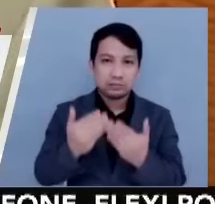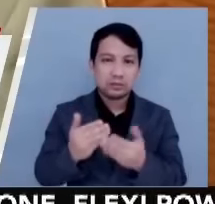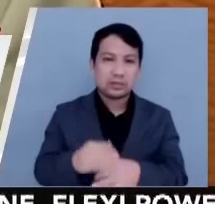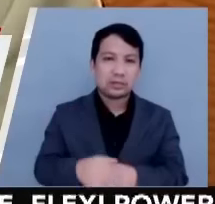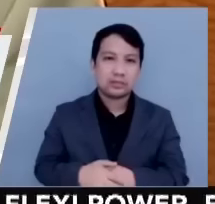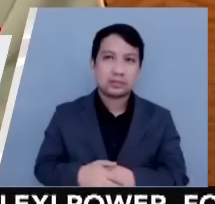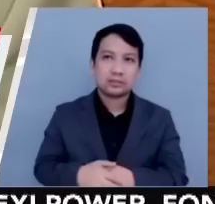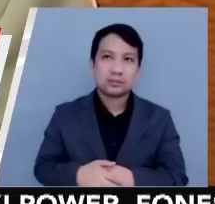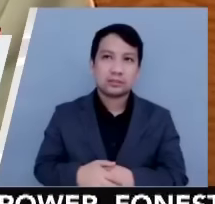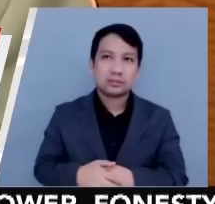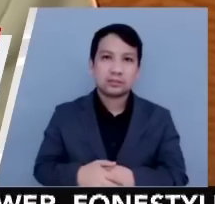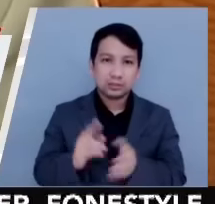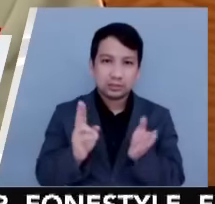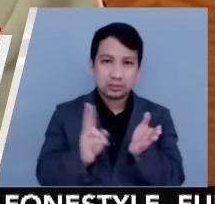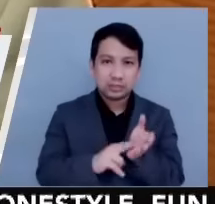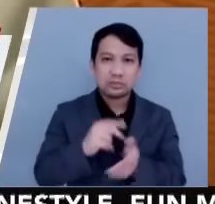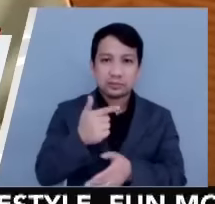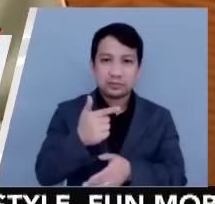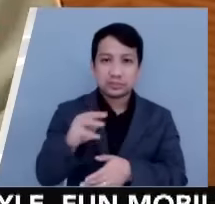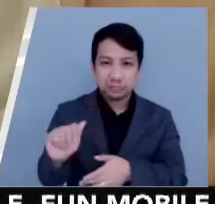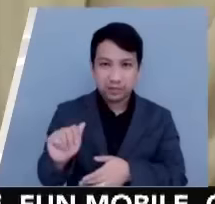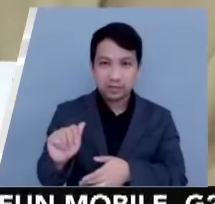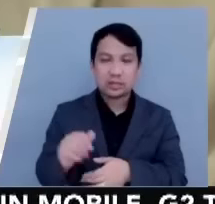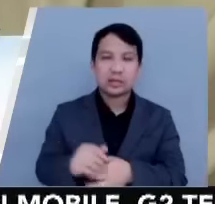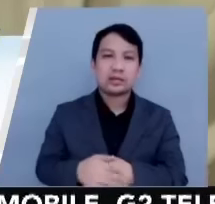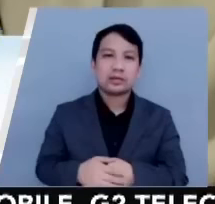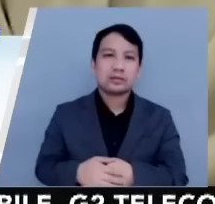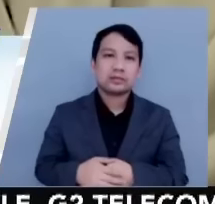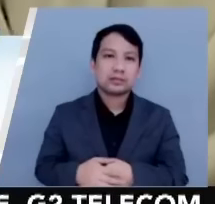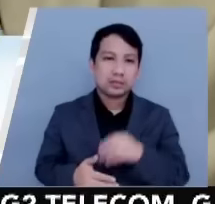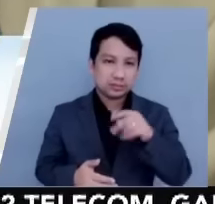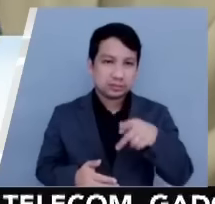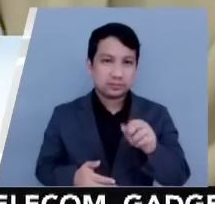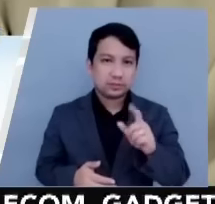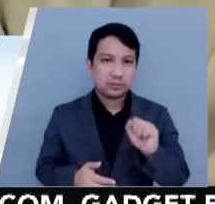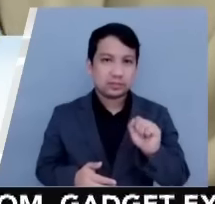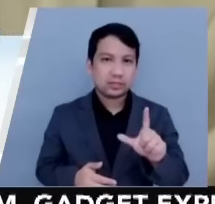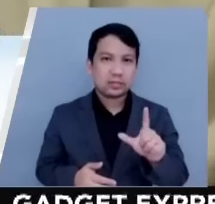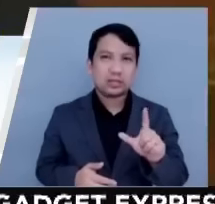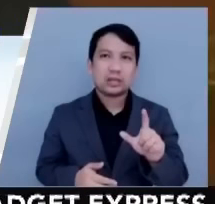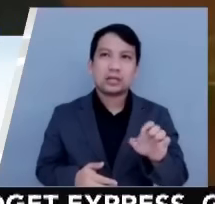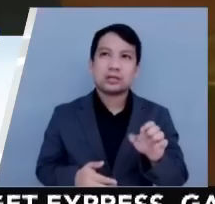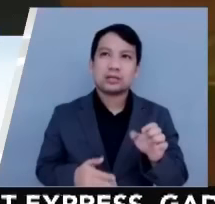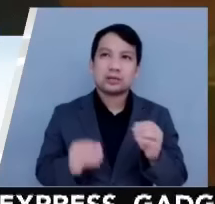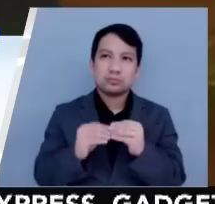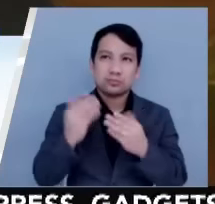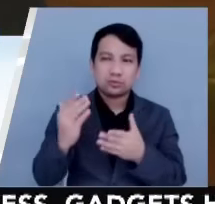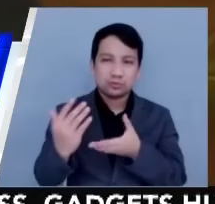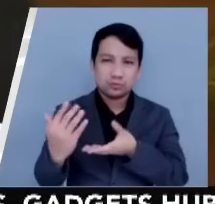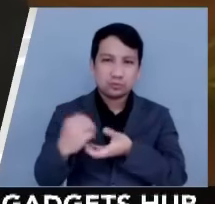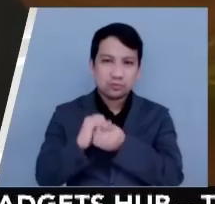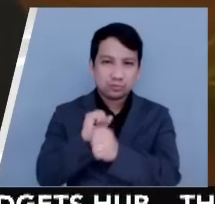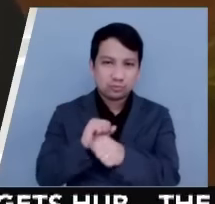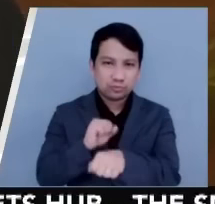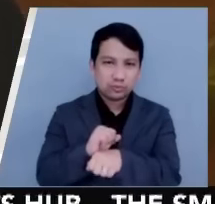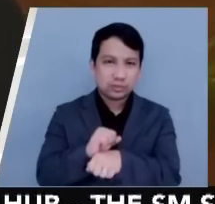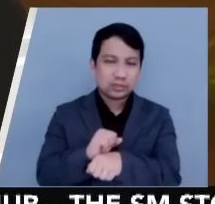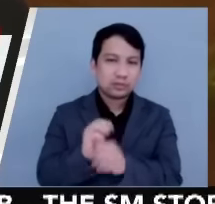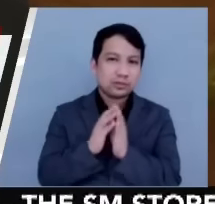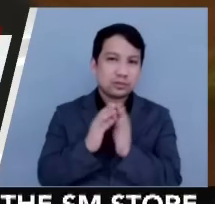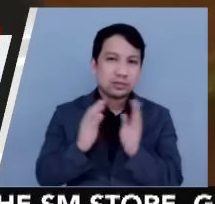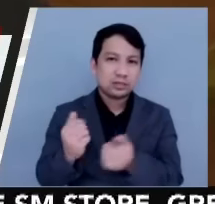with GMA and Sparkle. I'm really excited to work with them. We're very happy to have him with